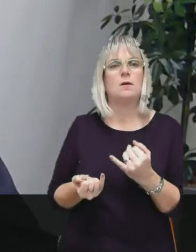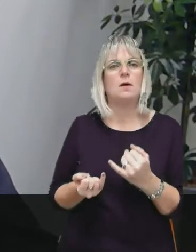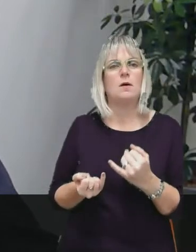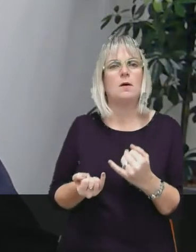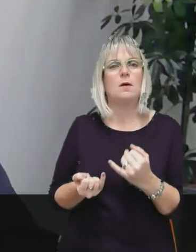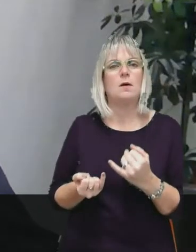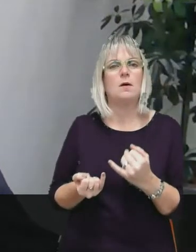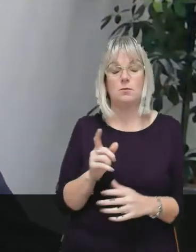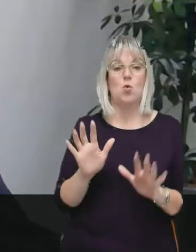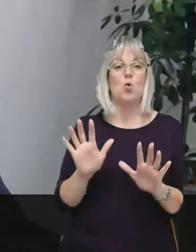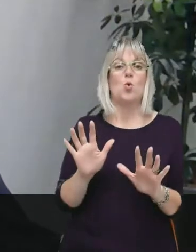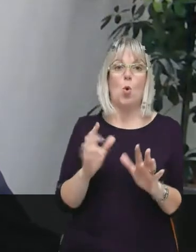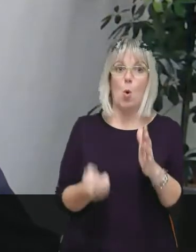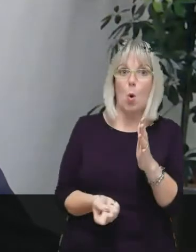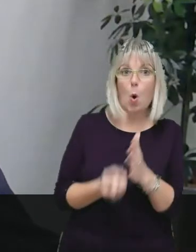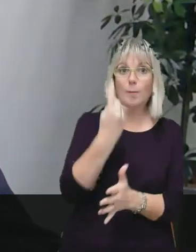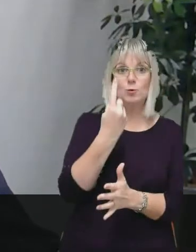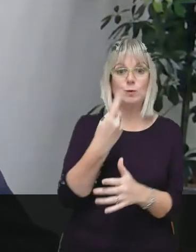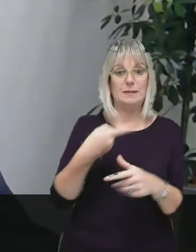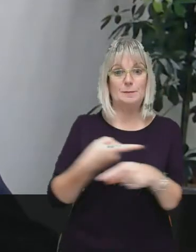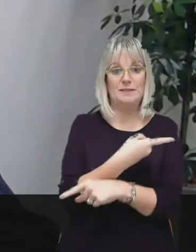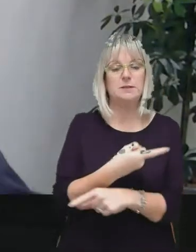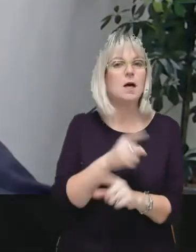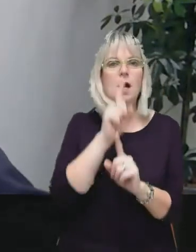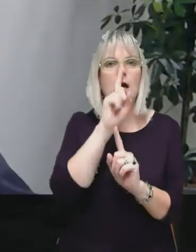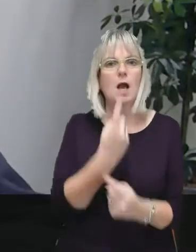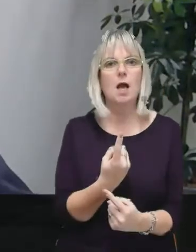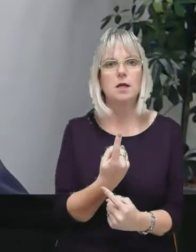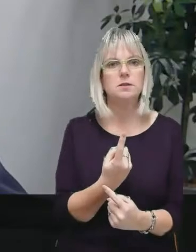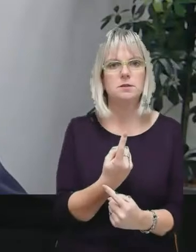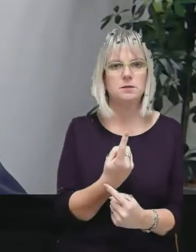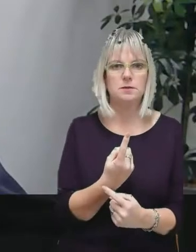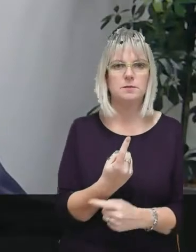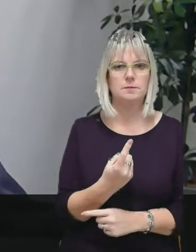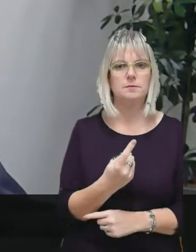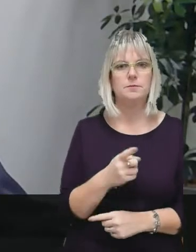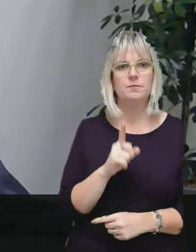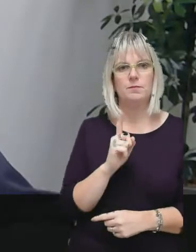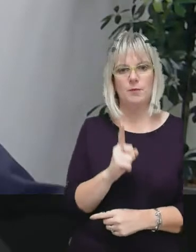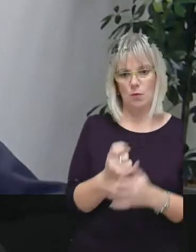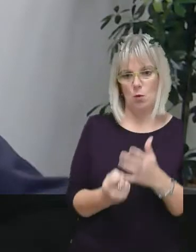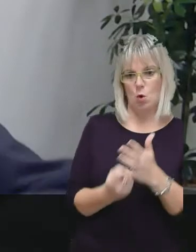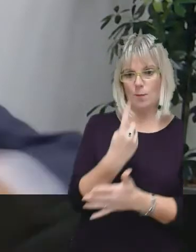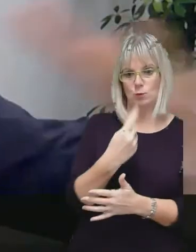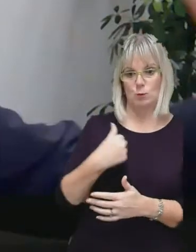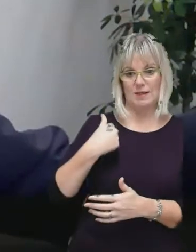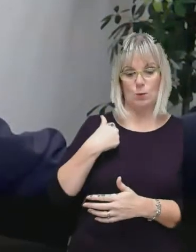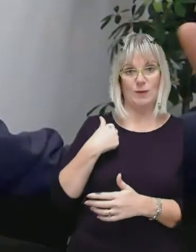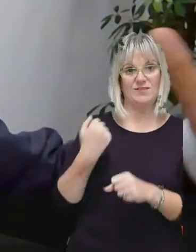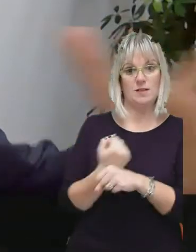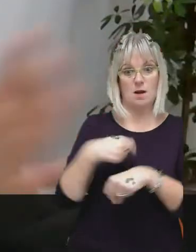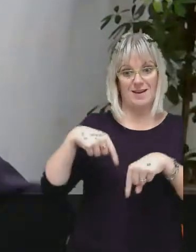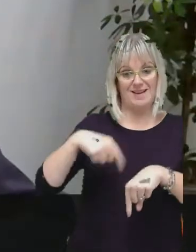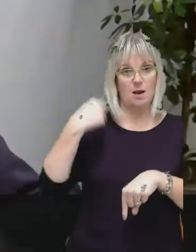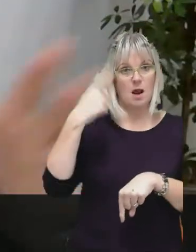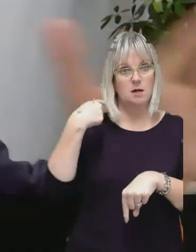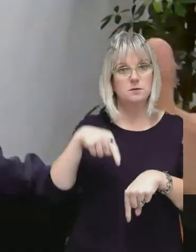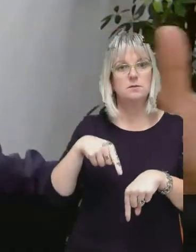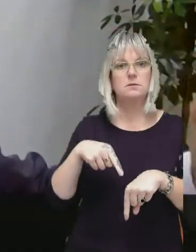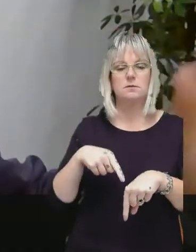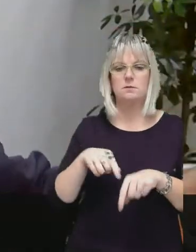missed. One of the things that we've done in London is we have started working across London, outside